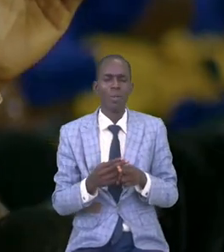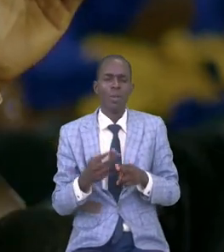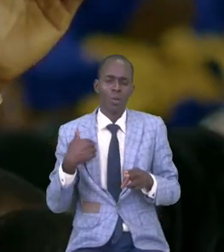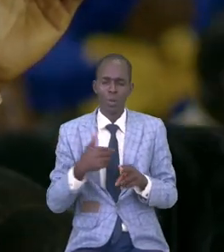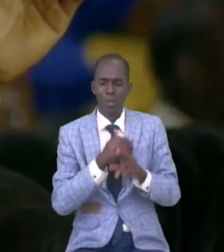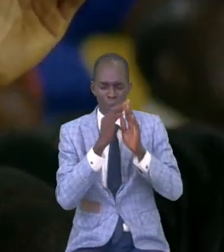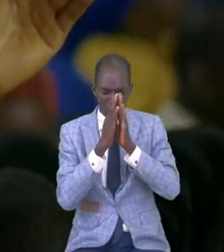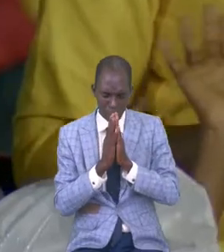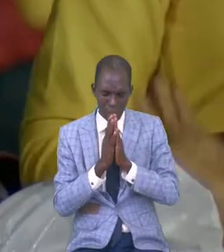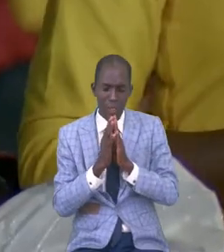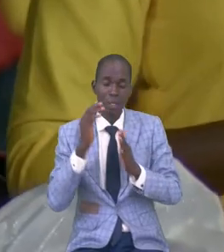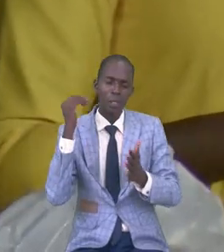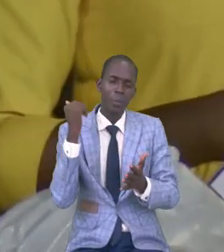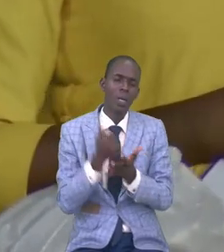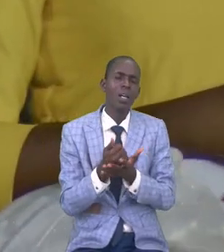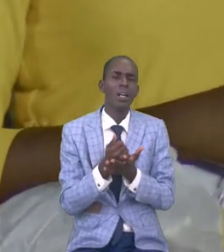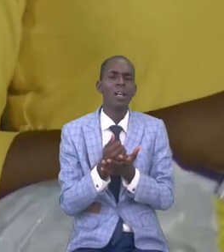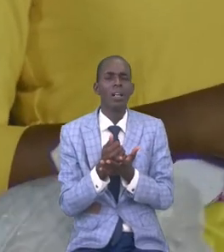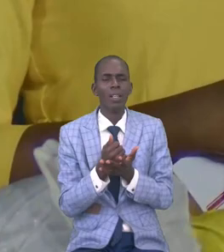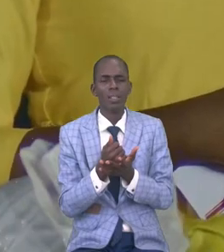we pray.